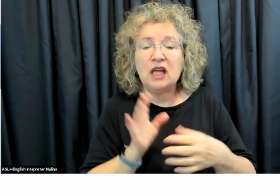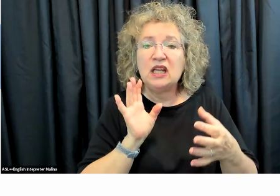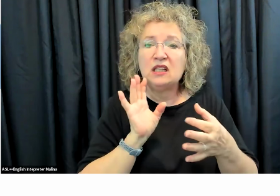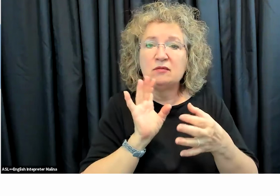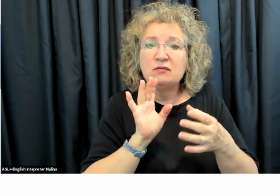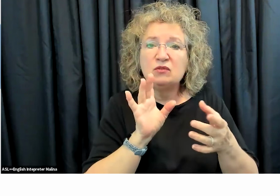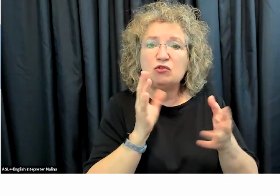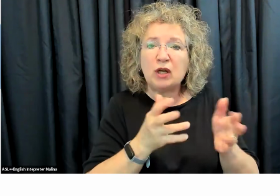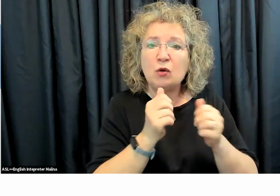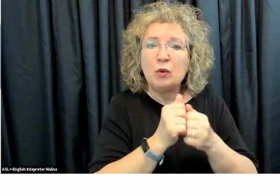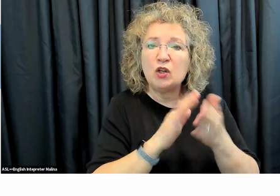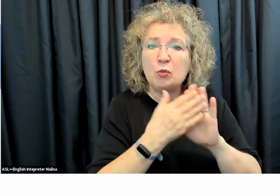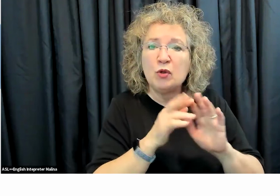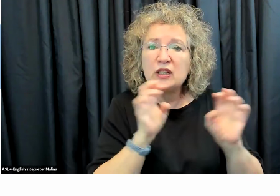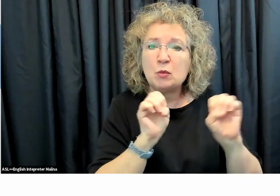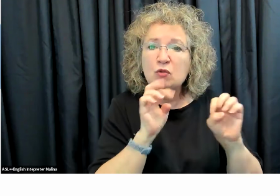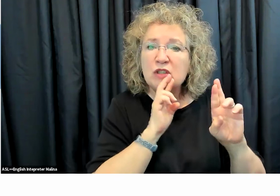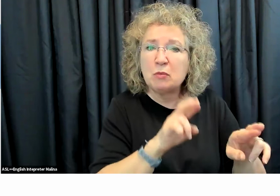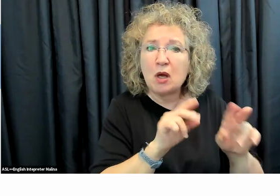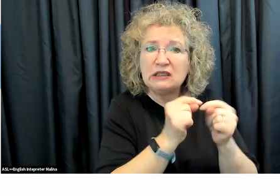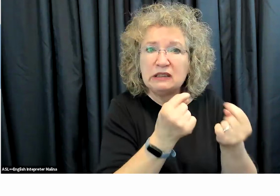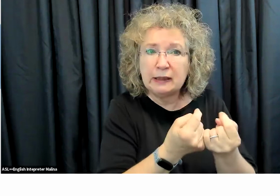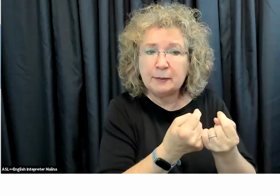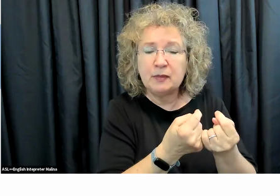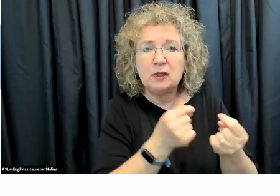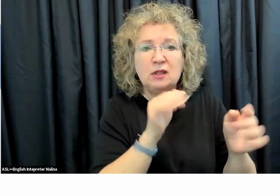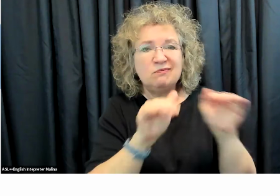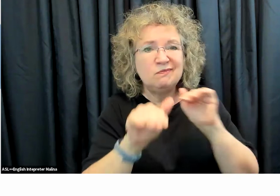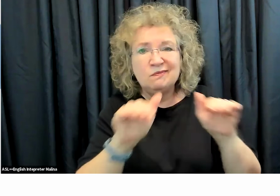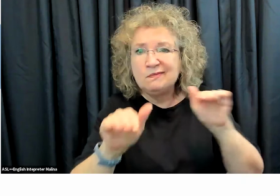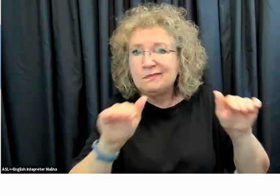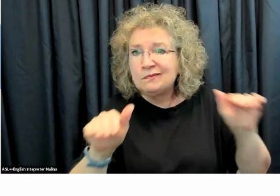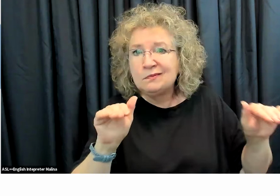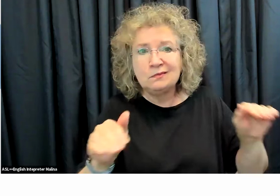level, asking those questions, connecting